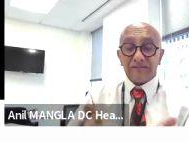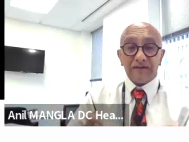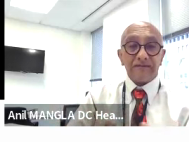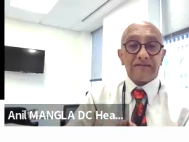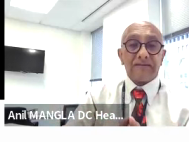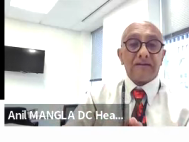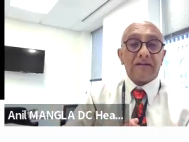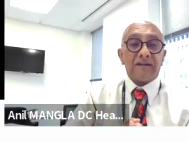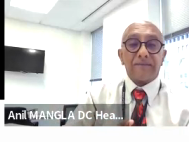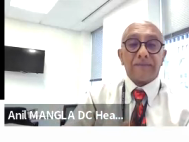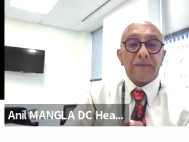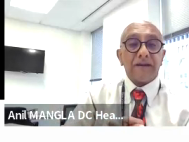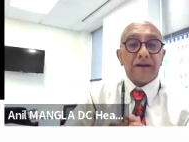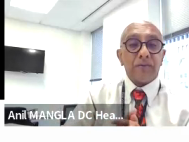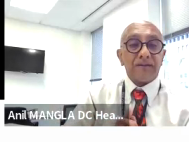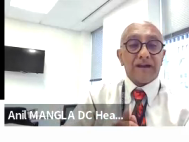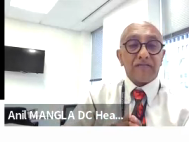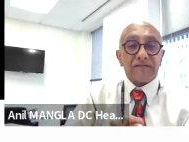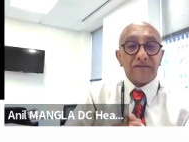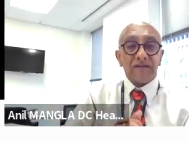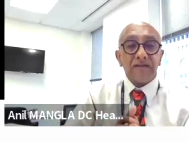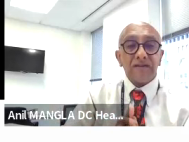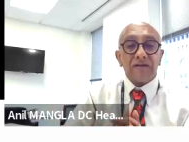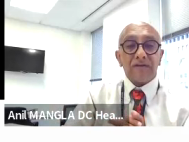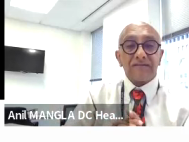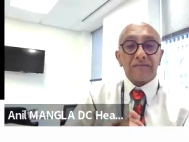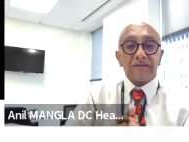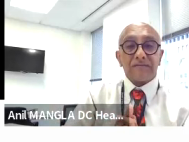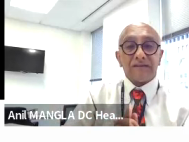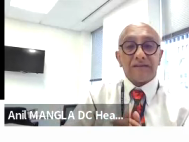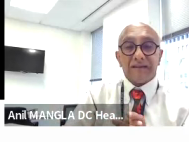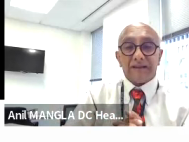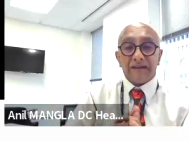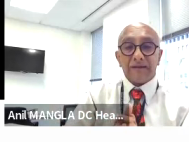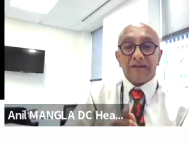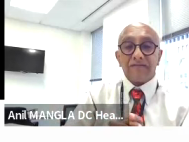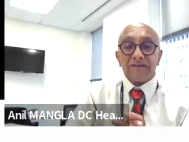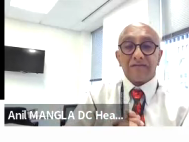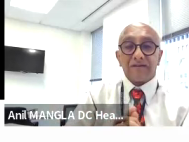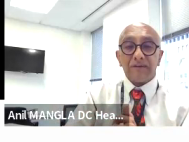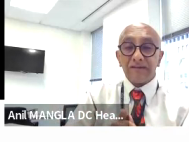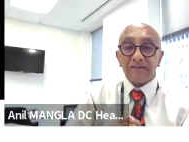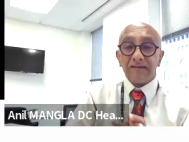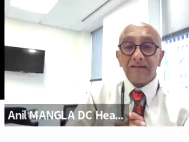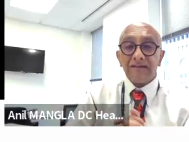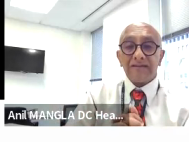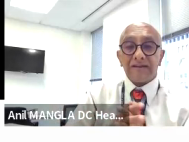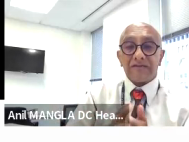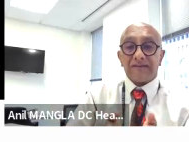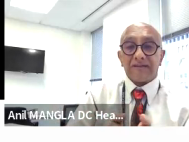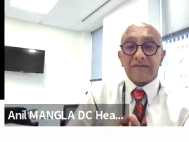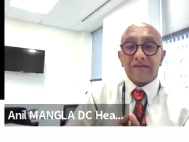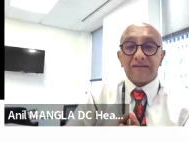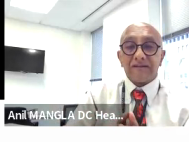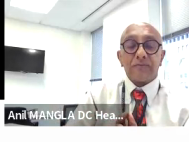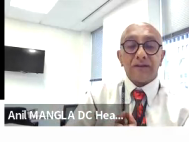young infants with RSV, the only symptoms that they may have is irritability,